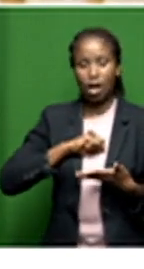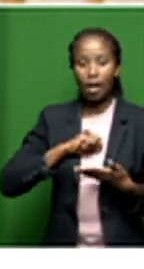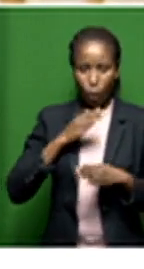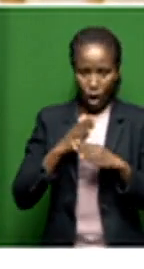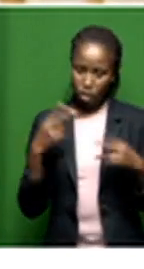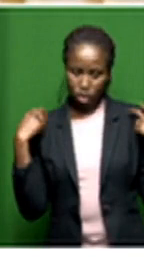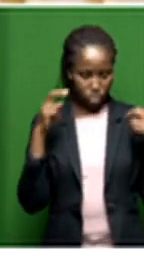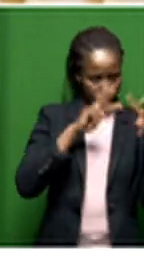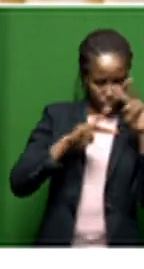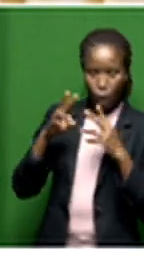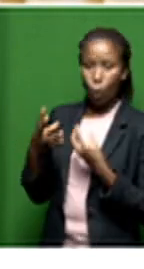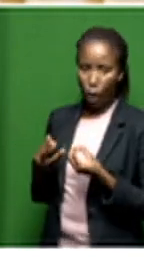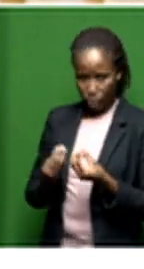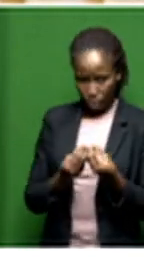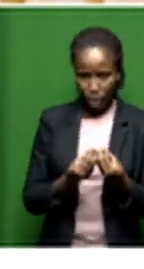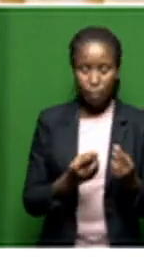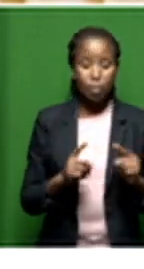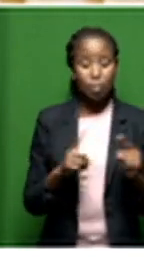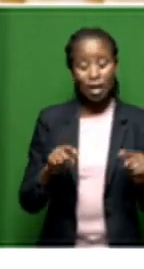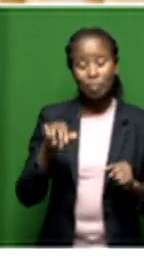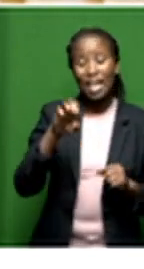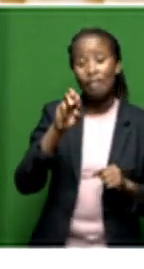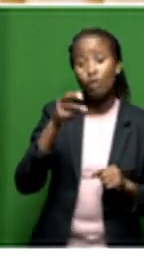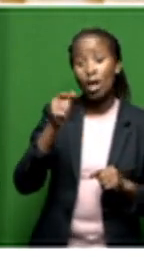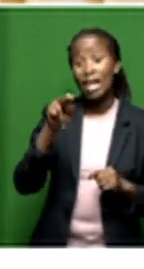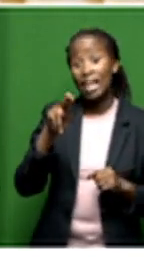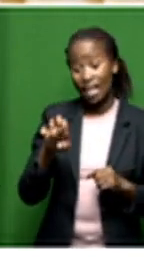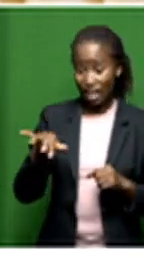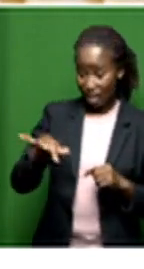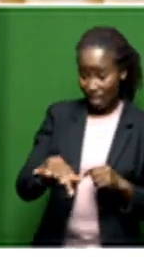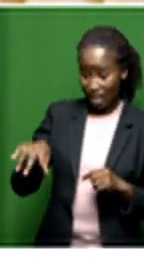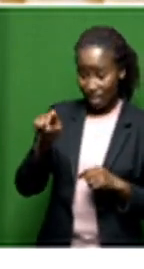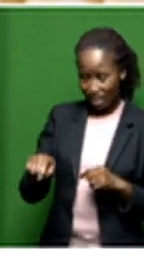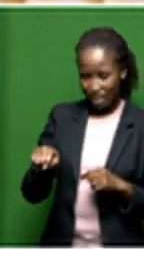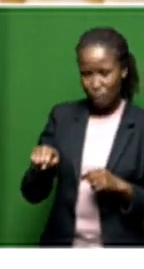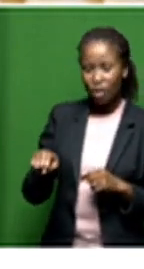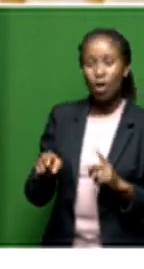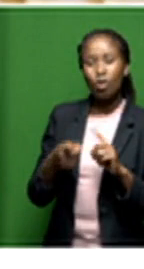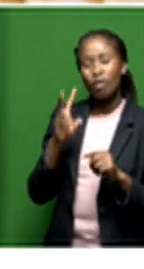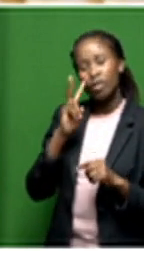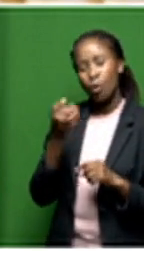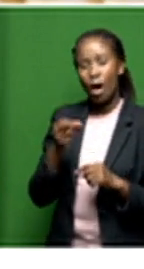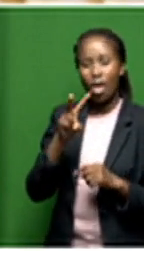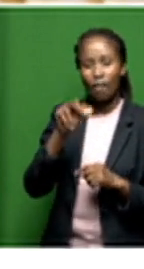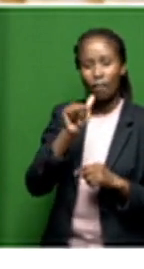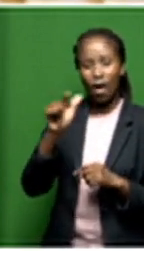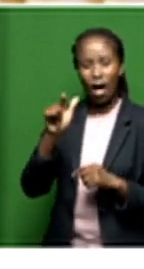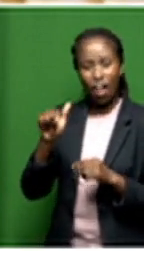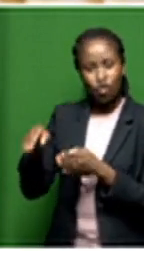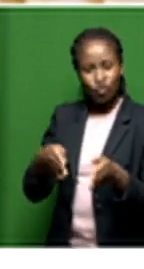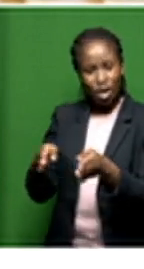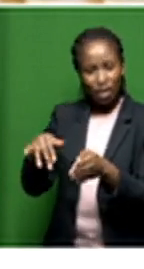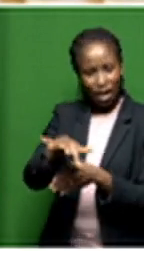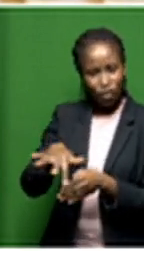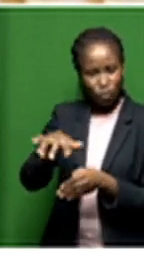vast area of Emfuleni, it's interesting because when you consider Emfuleni, the vast Vaal River area, the vast farmlands